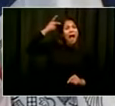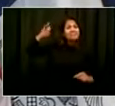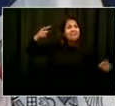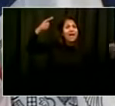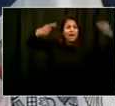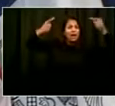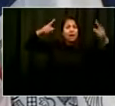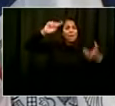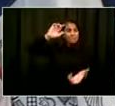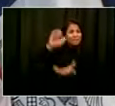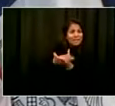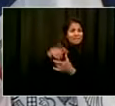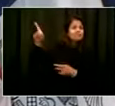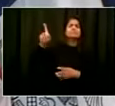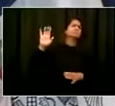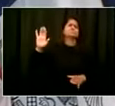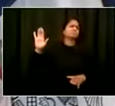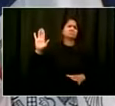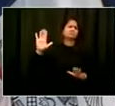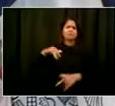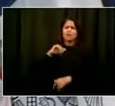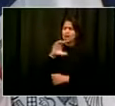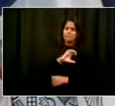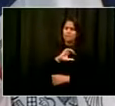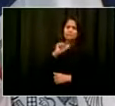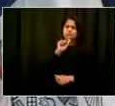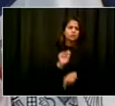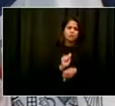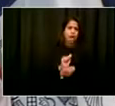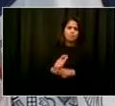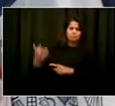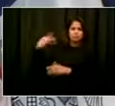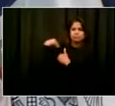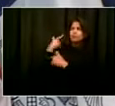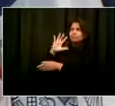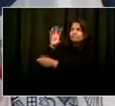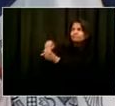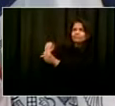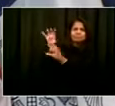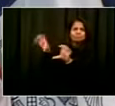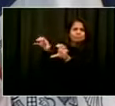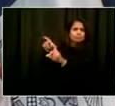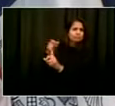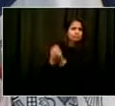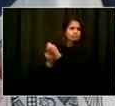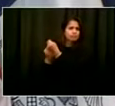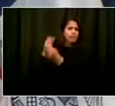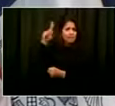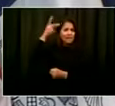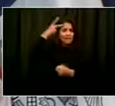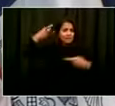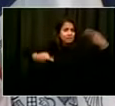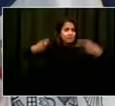very fair question, Gersh. We have a lot of work to do to prepare. But if you go by the history of the